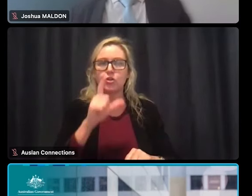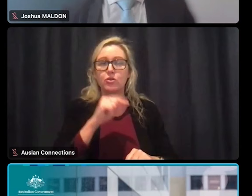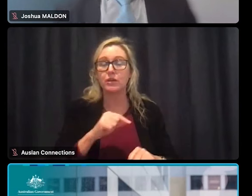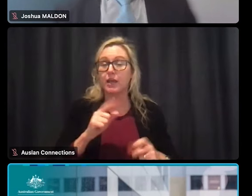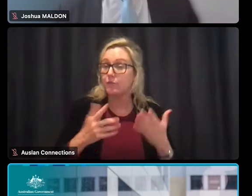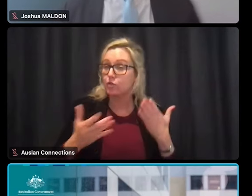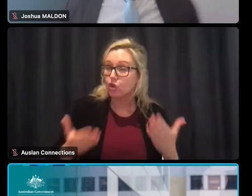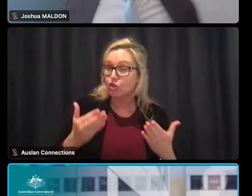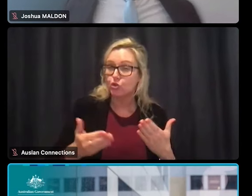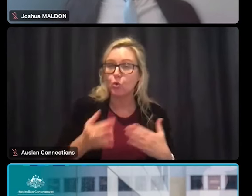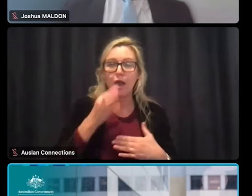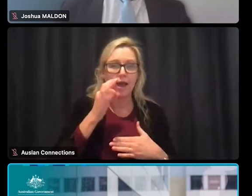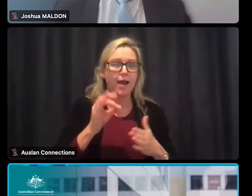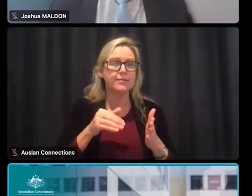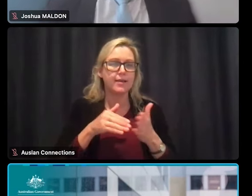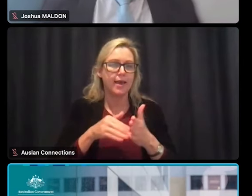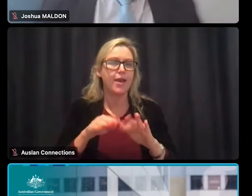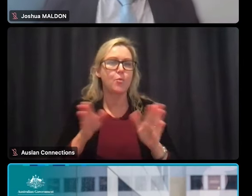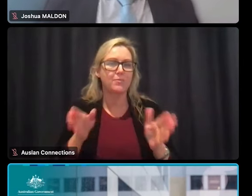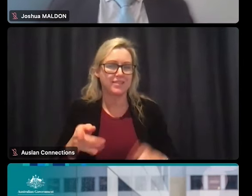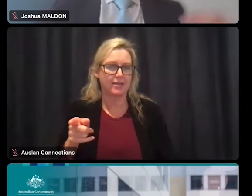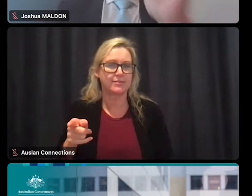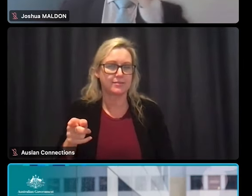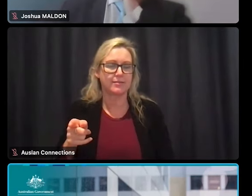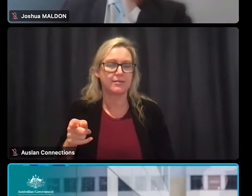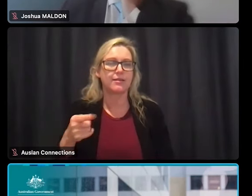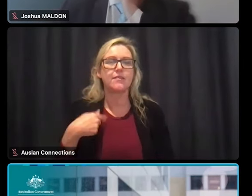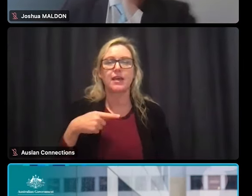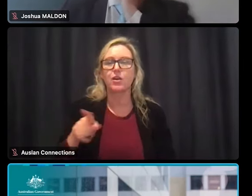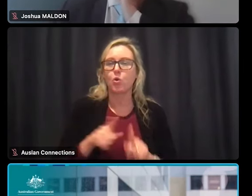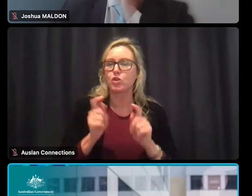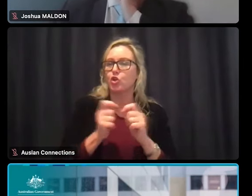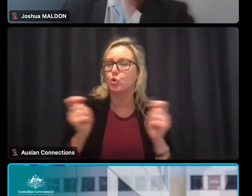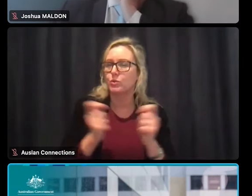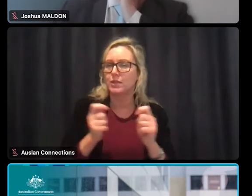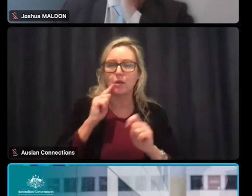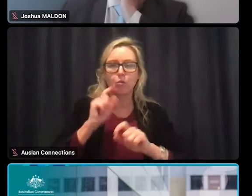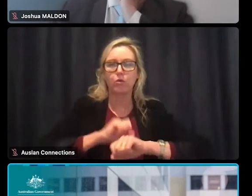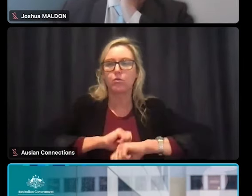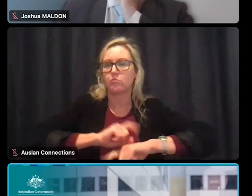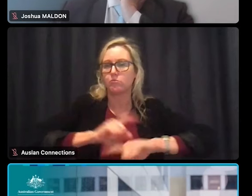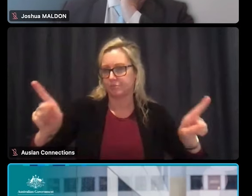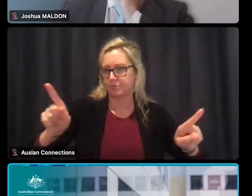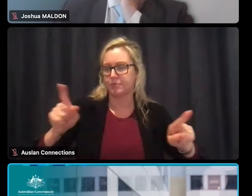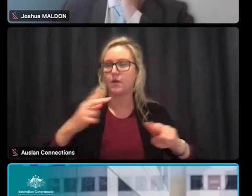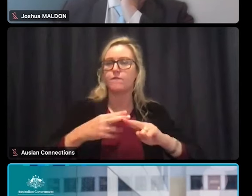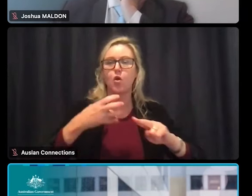functions, and we will notify through newsletters once frequently asked questions have been